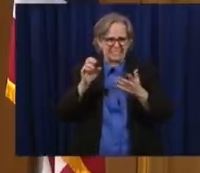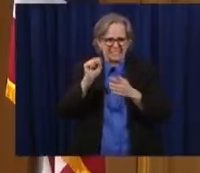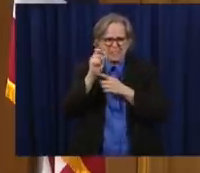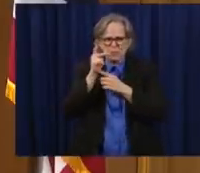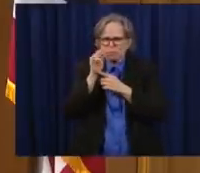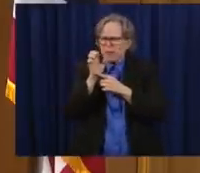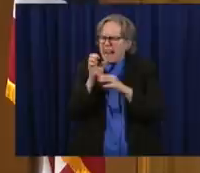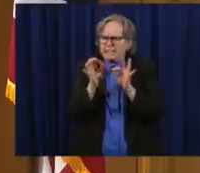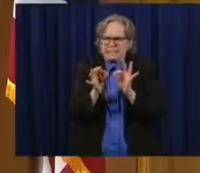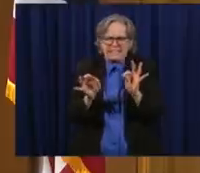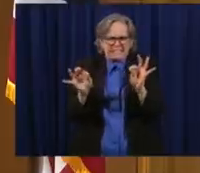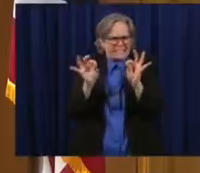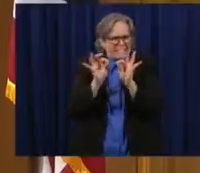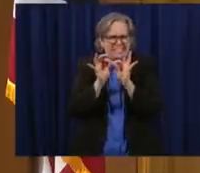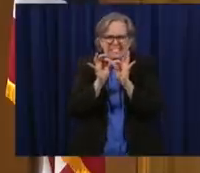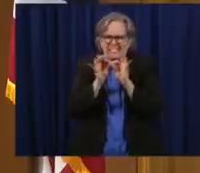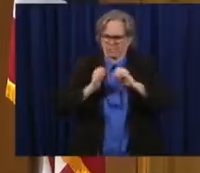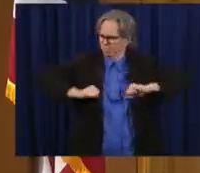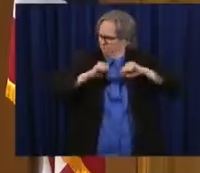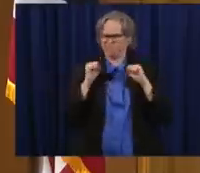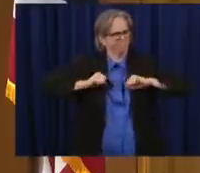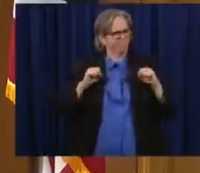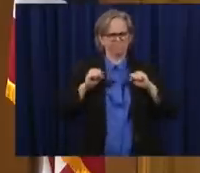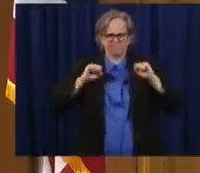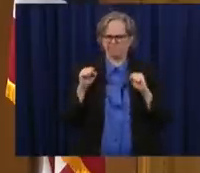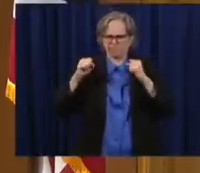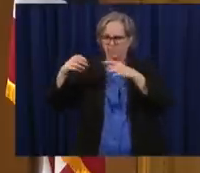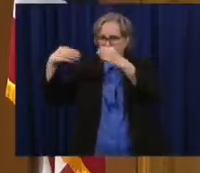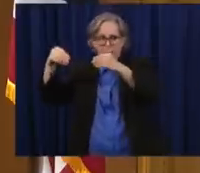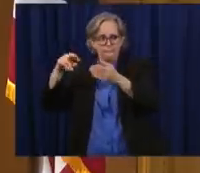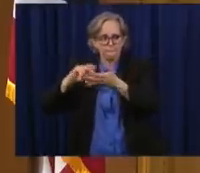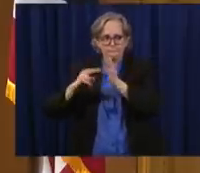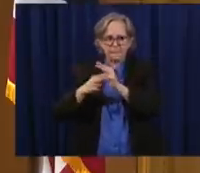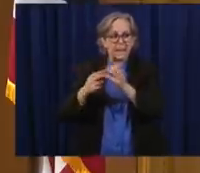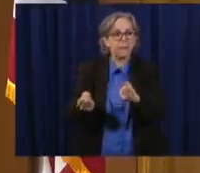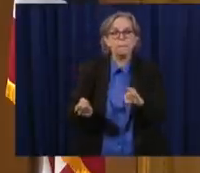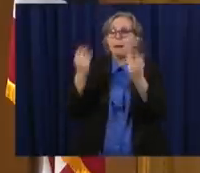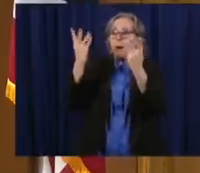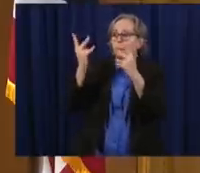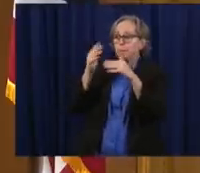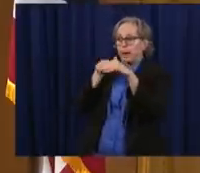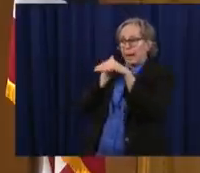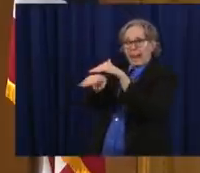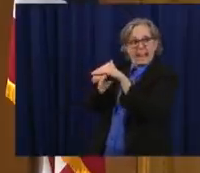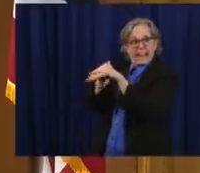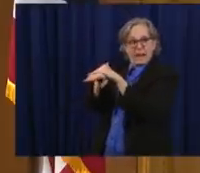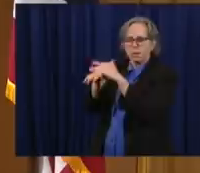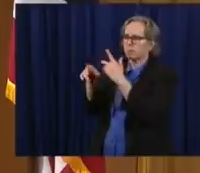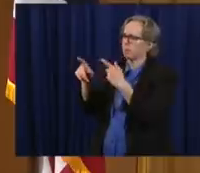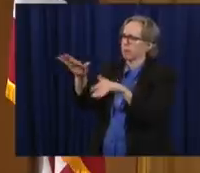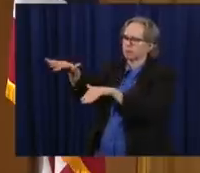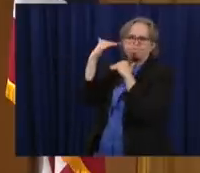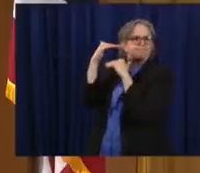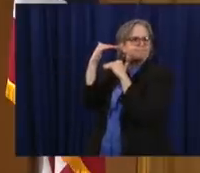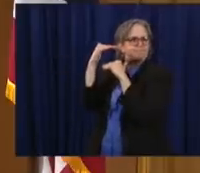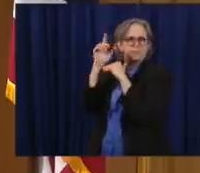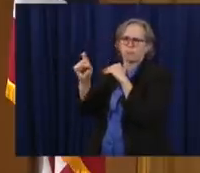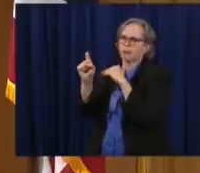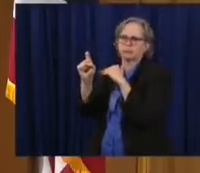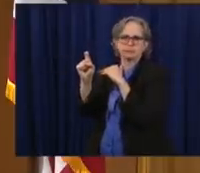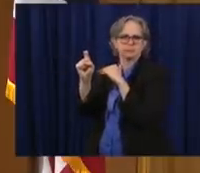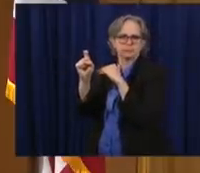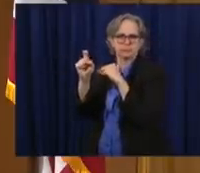you would expect to see a limit to the number of people allowed in a store, in a place of business. And again, that will vary